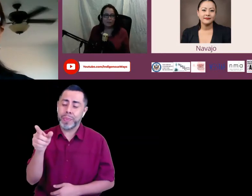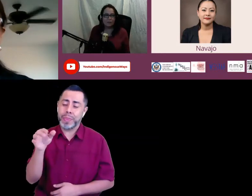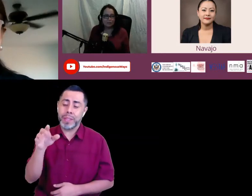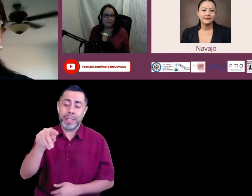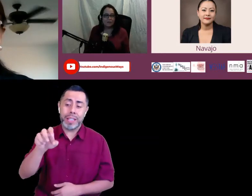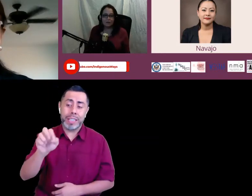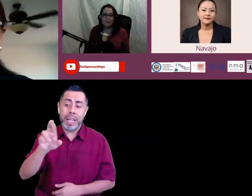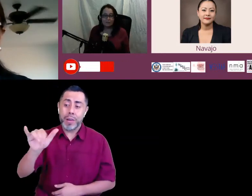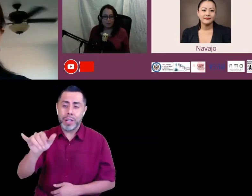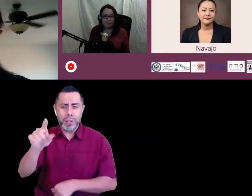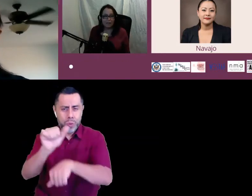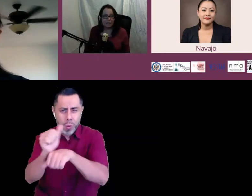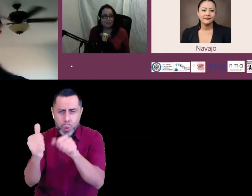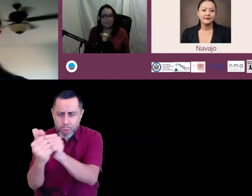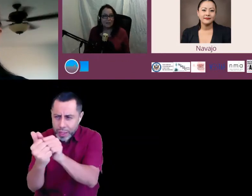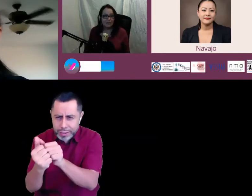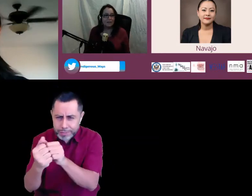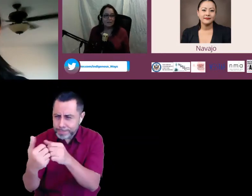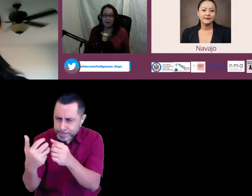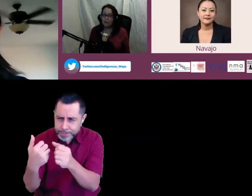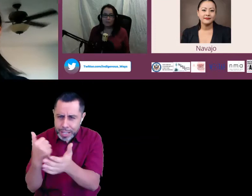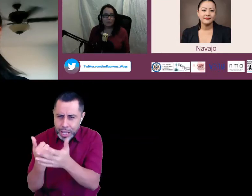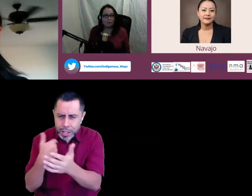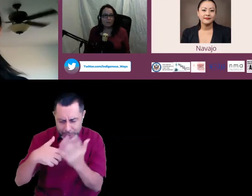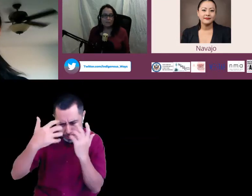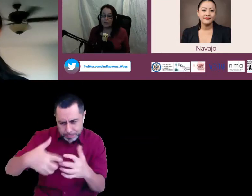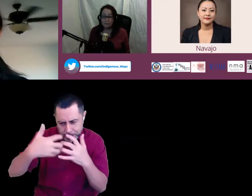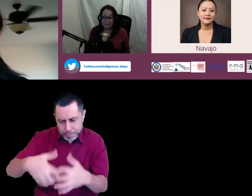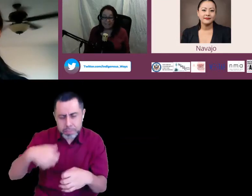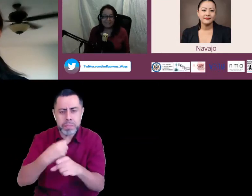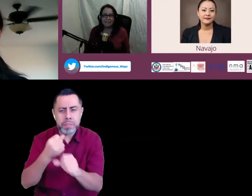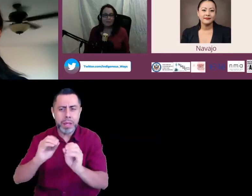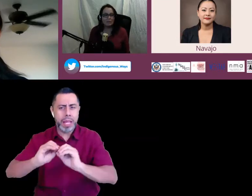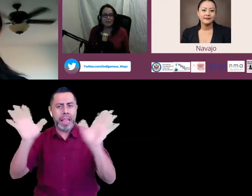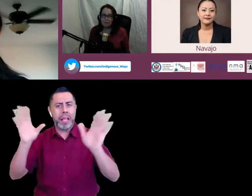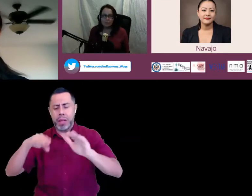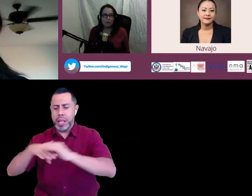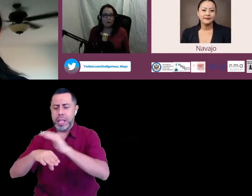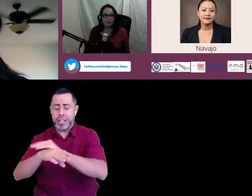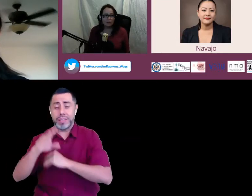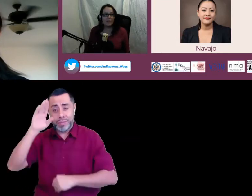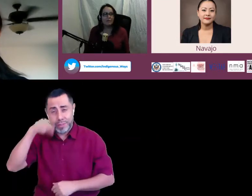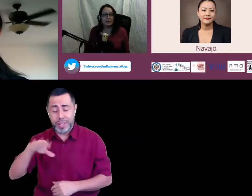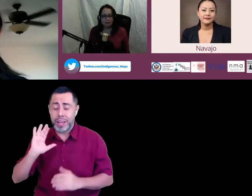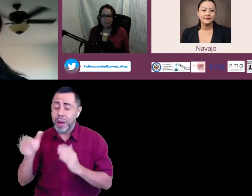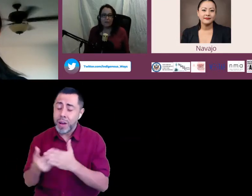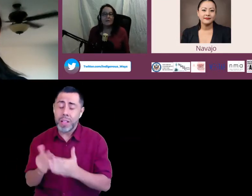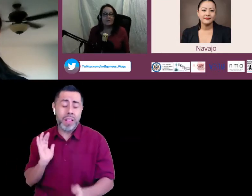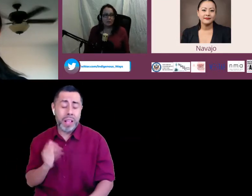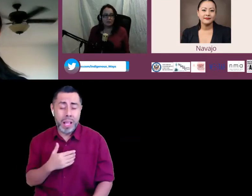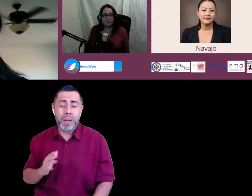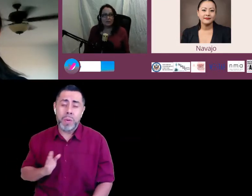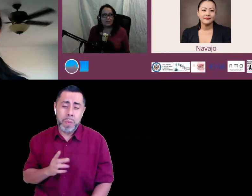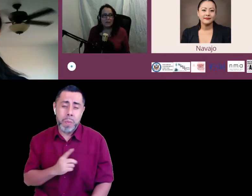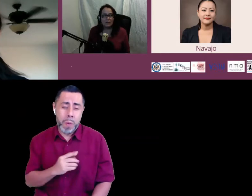accessible and clear, and everybody else. All our board members are amazing. We would not be where we are today without them.